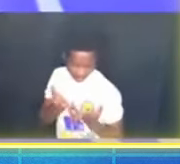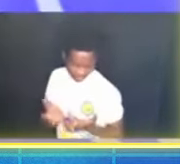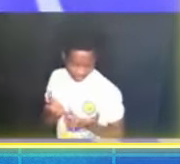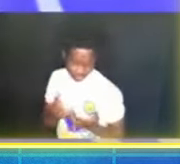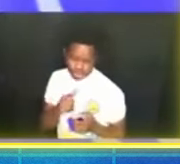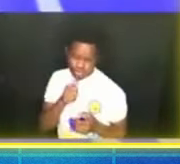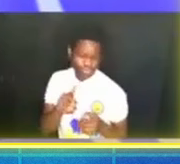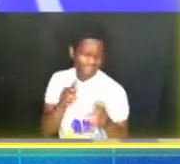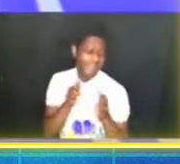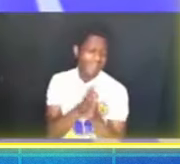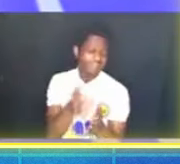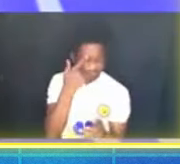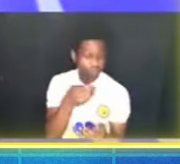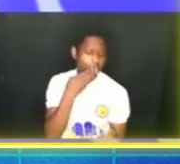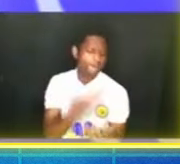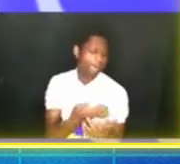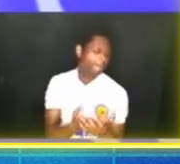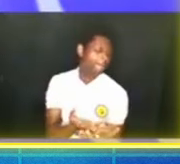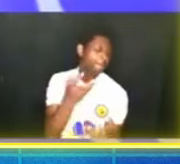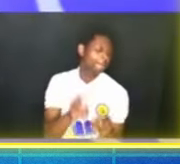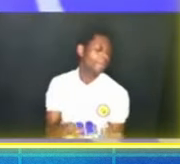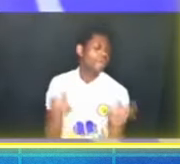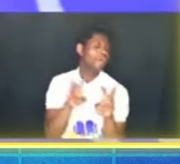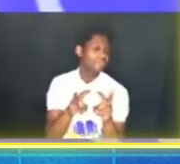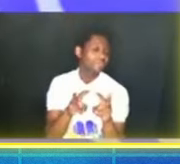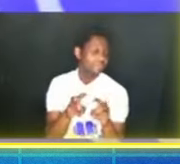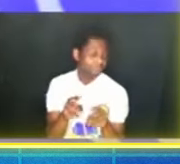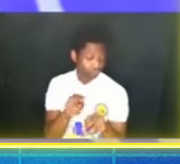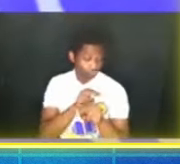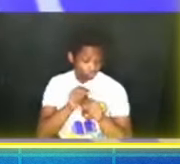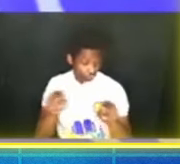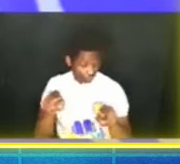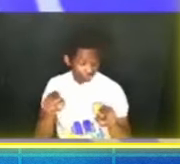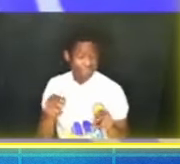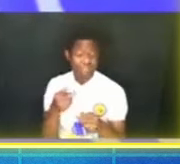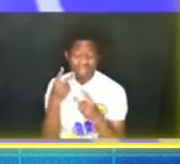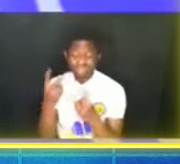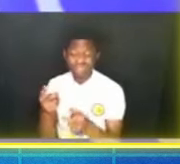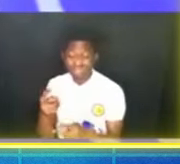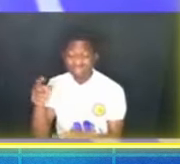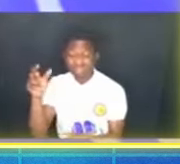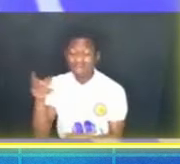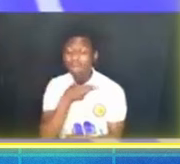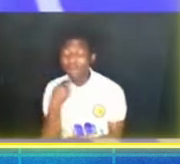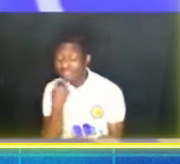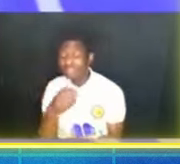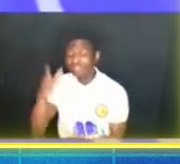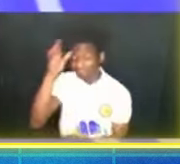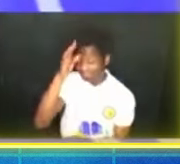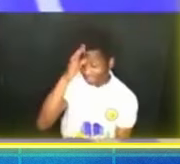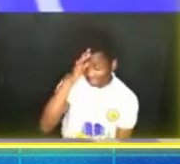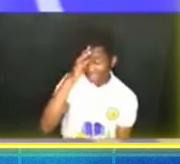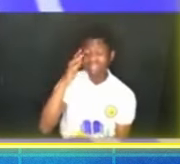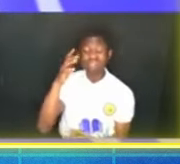not asked for wealth. Normally, you see pastors and fathers, husbands, always talking